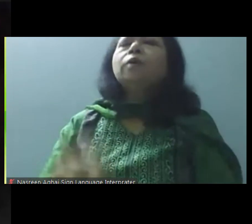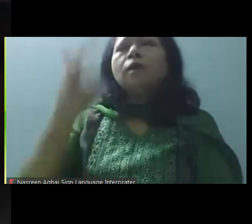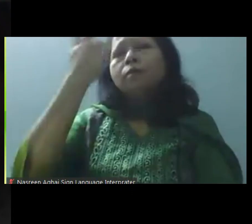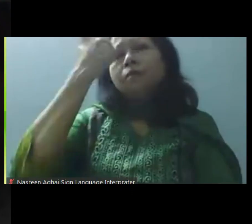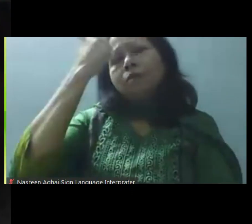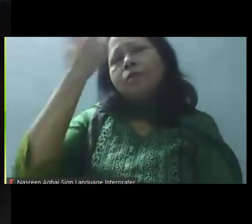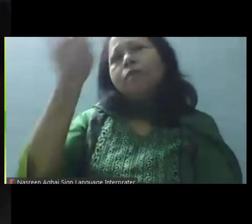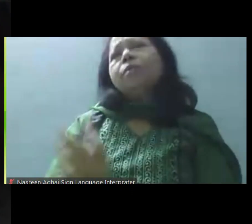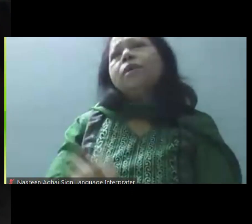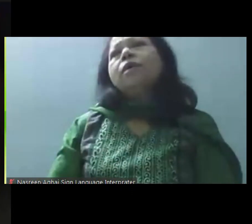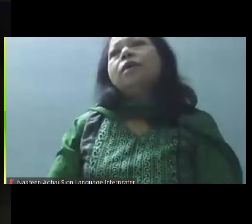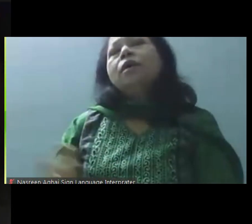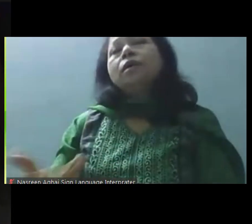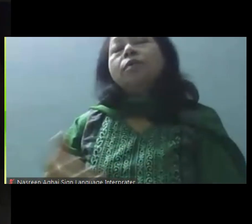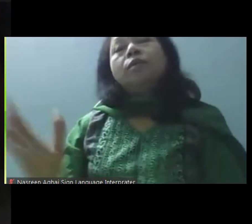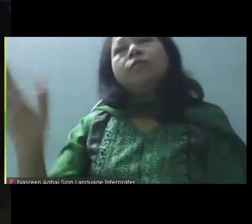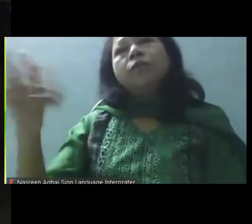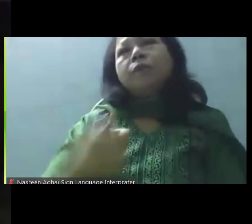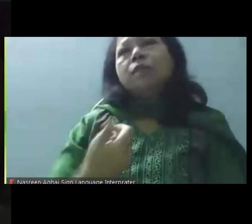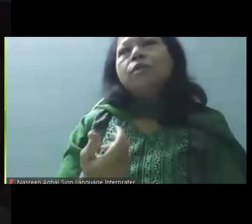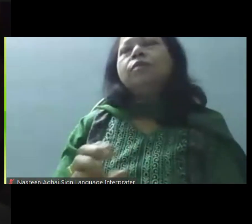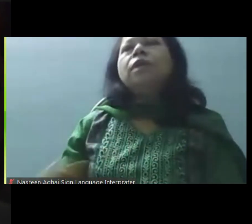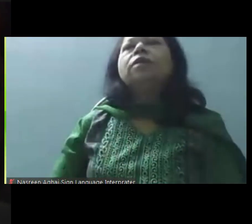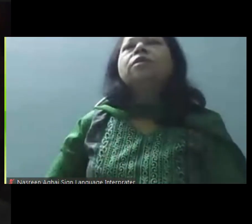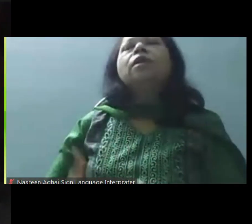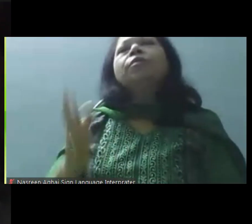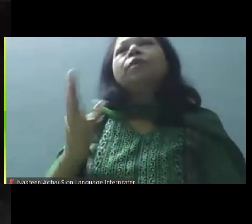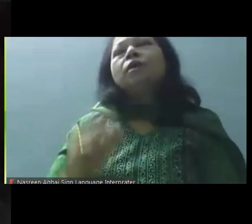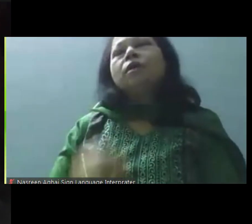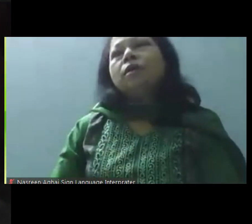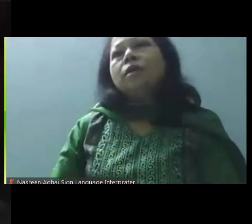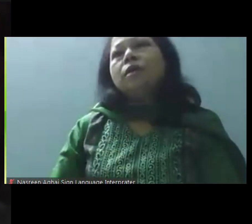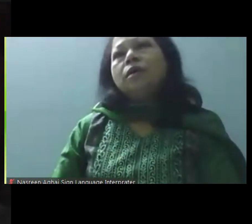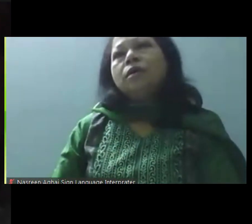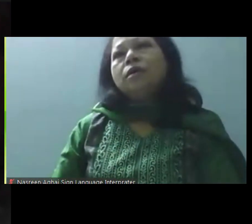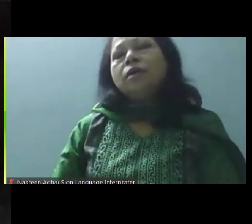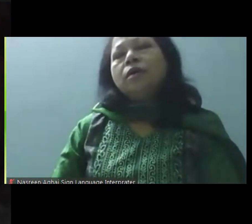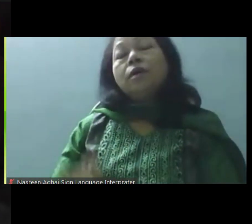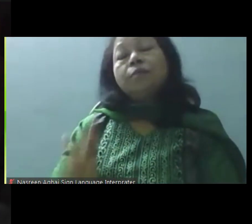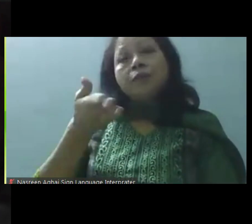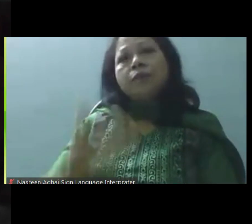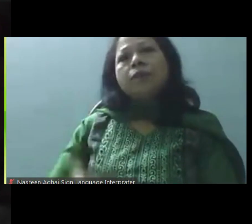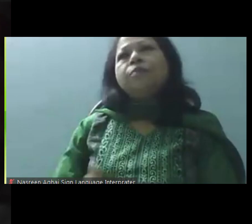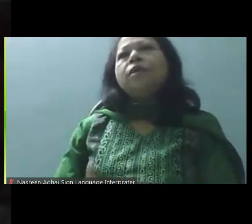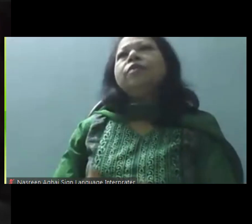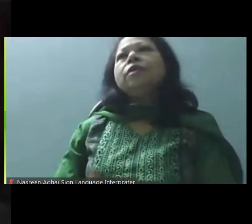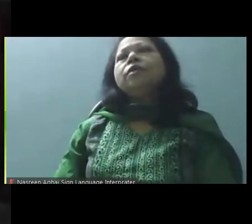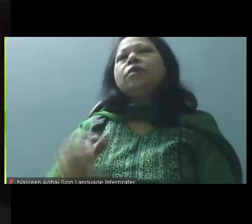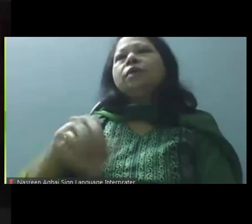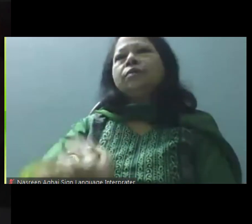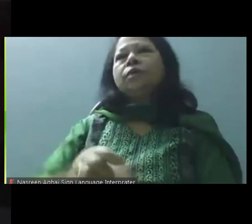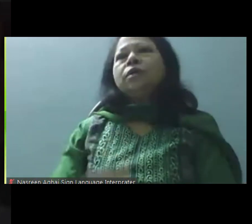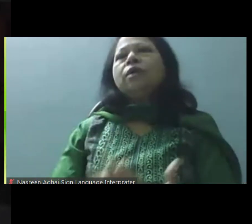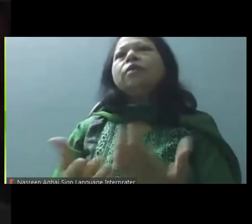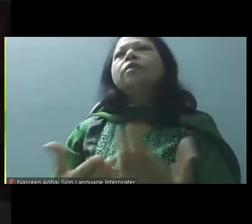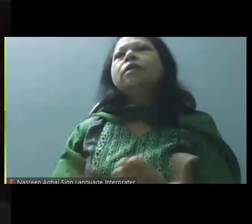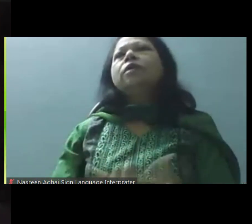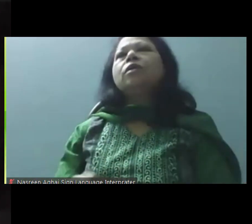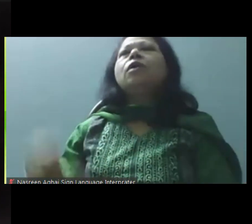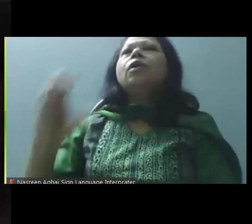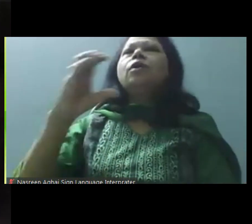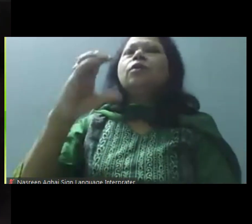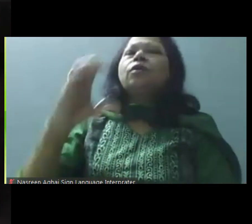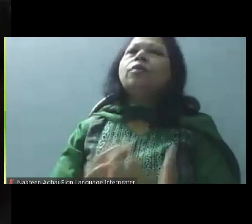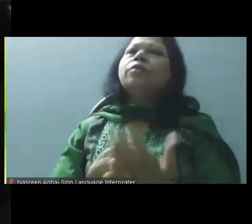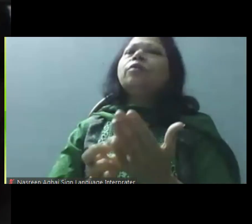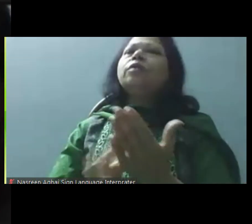been succeeded to motivate the Ignite, and through them the universities like COMSET and other